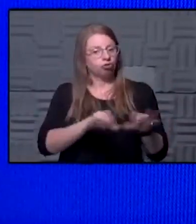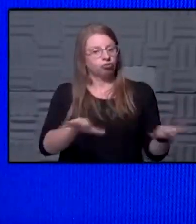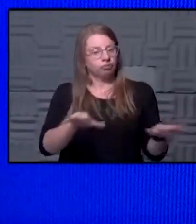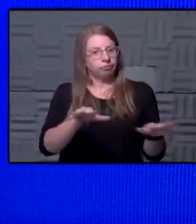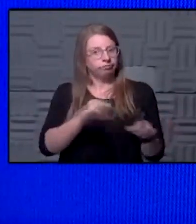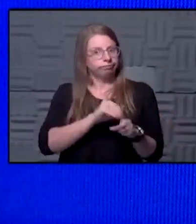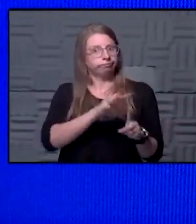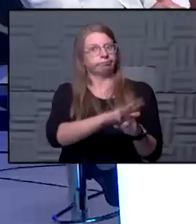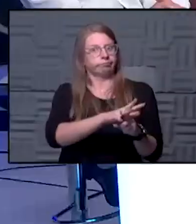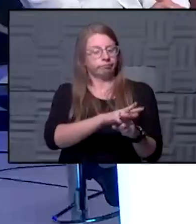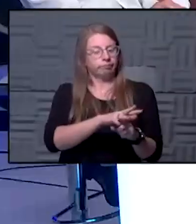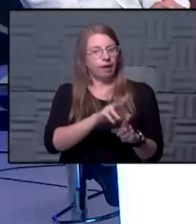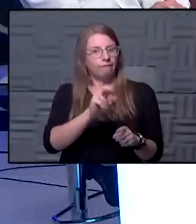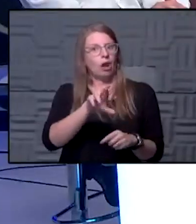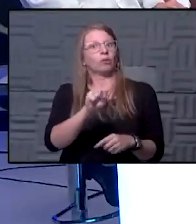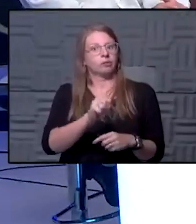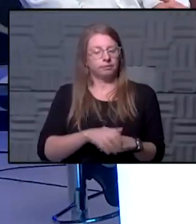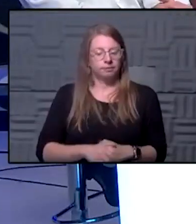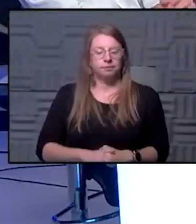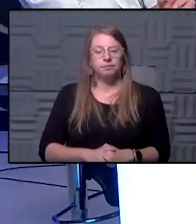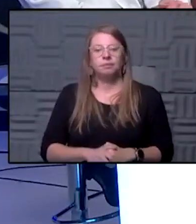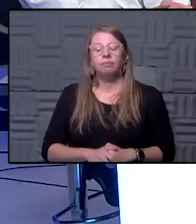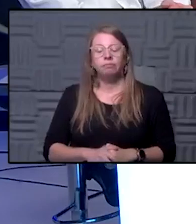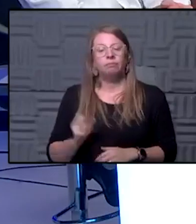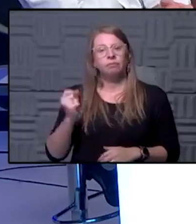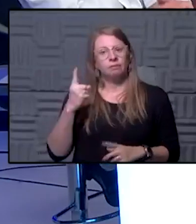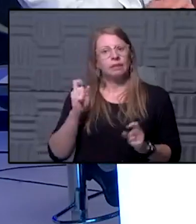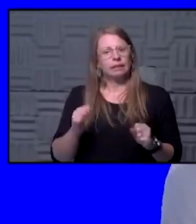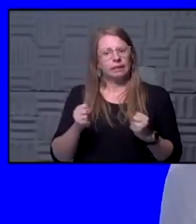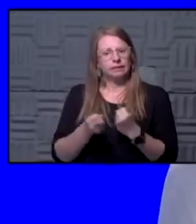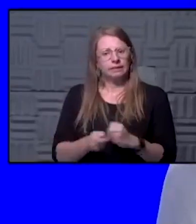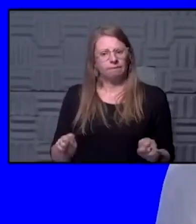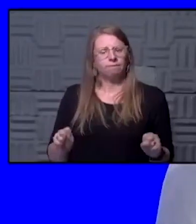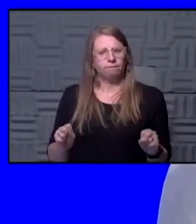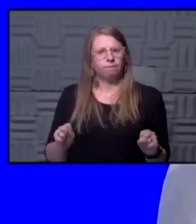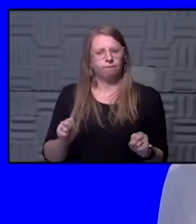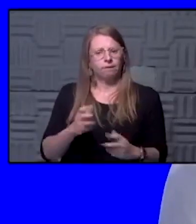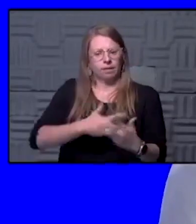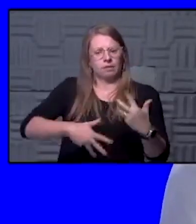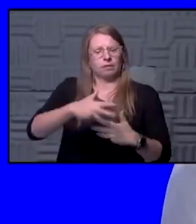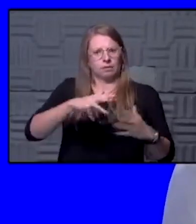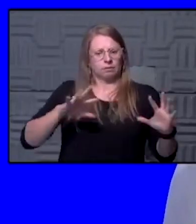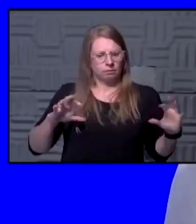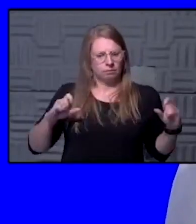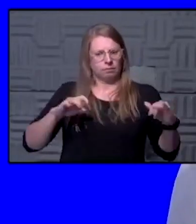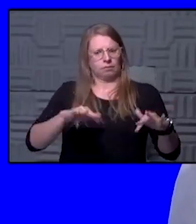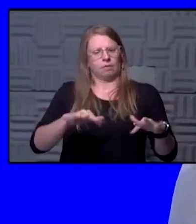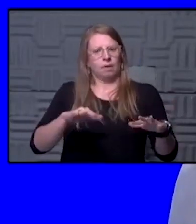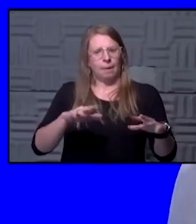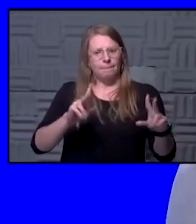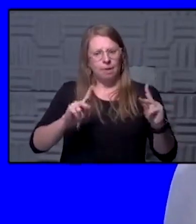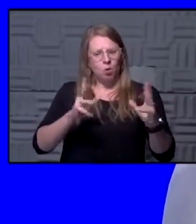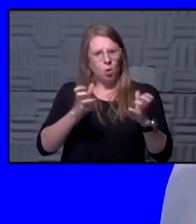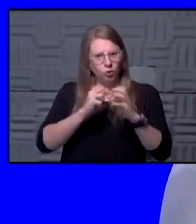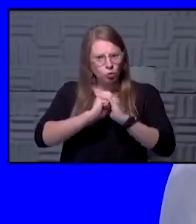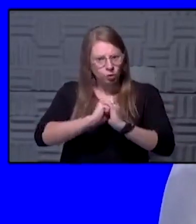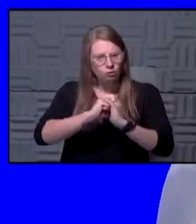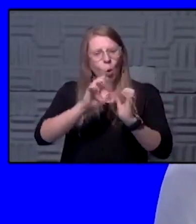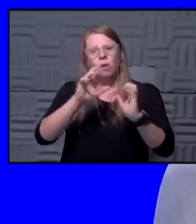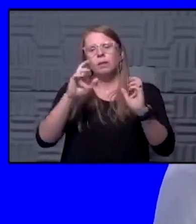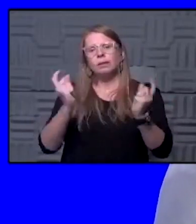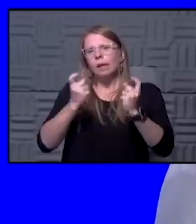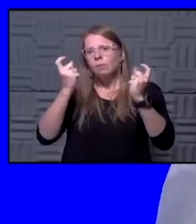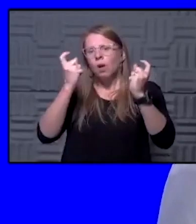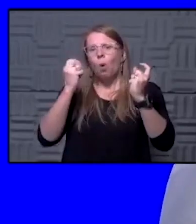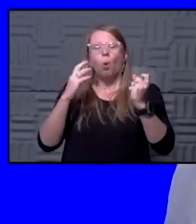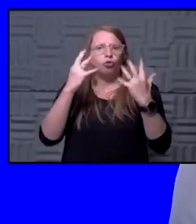Yeah, absolutely. We know that it can be done safely. People want to get together and congregate and worship or celebrate